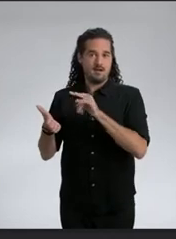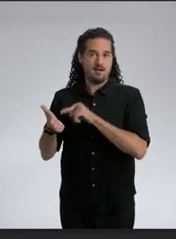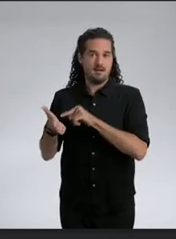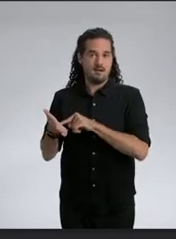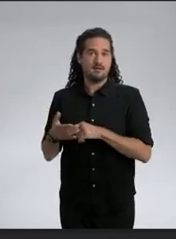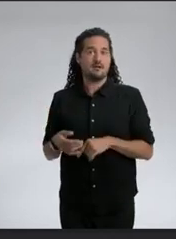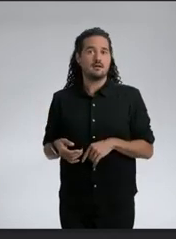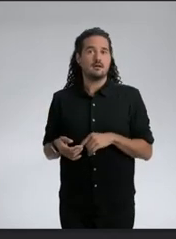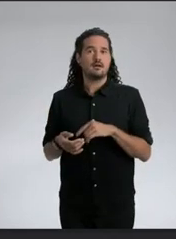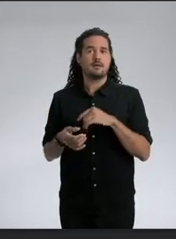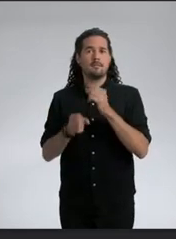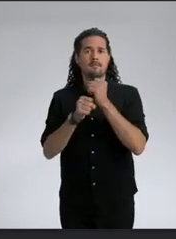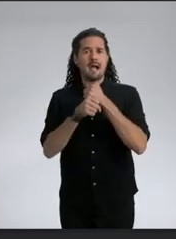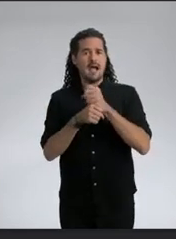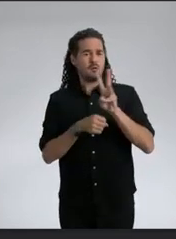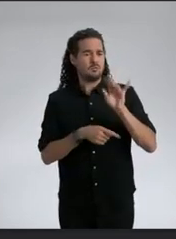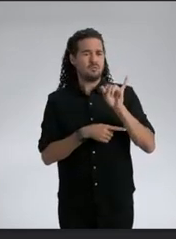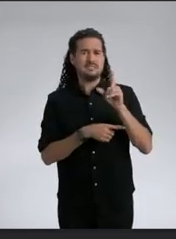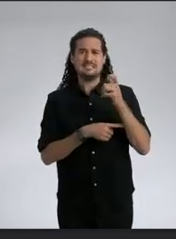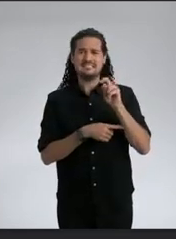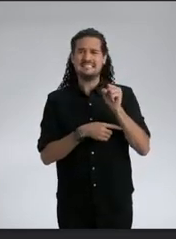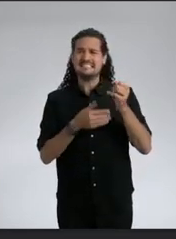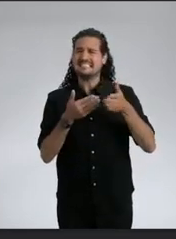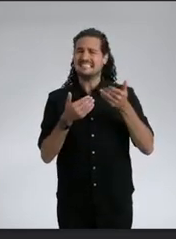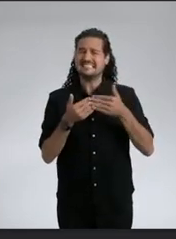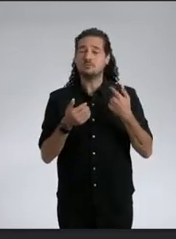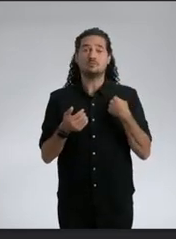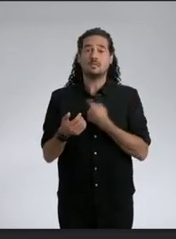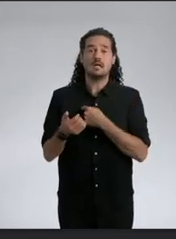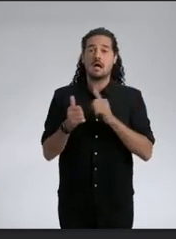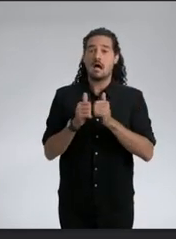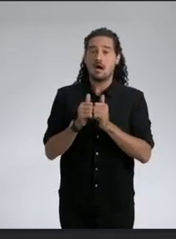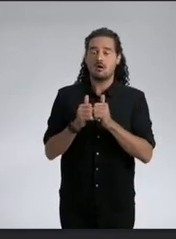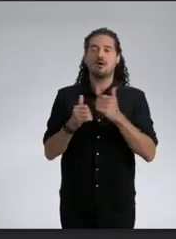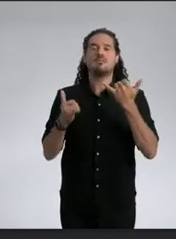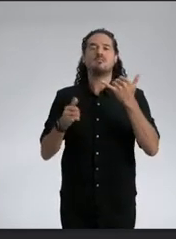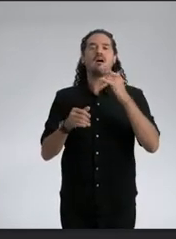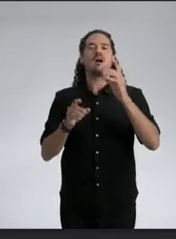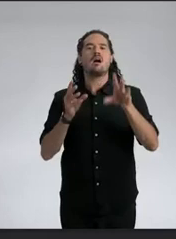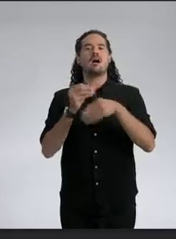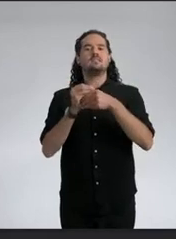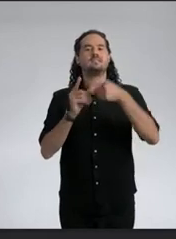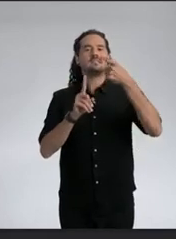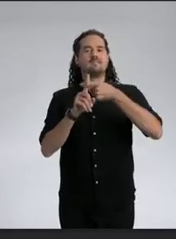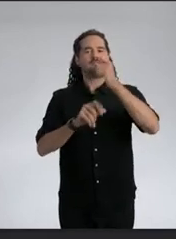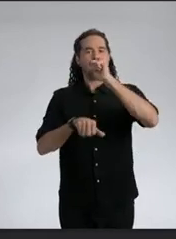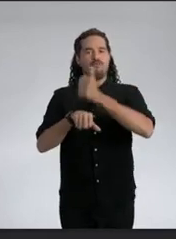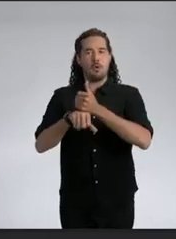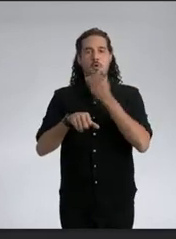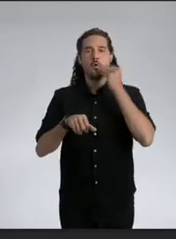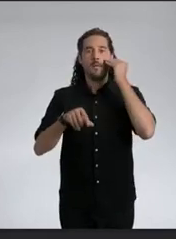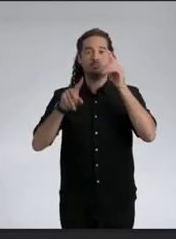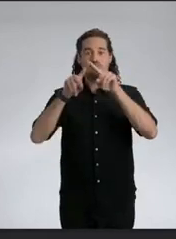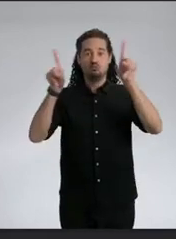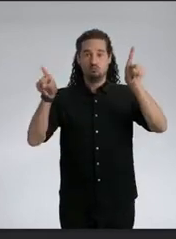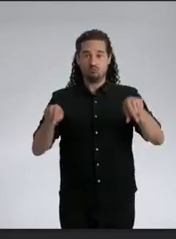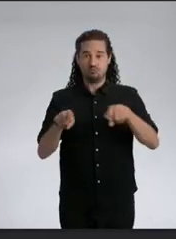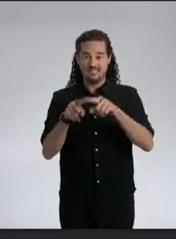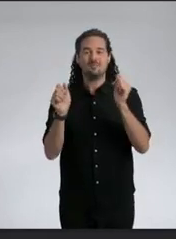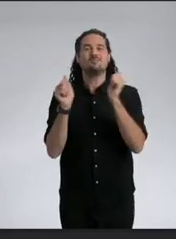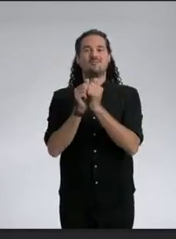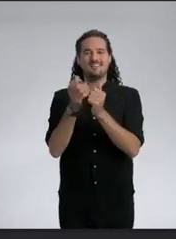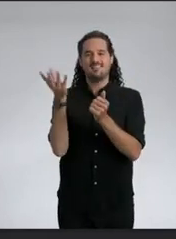even easier, we're adding new default home screen layouts with widgets on iPhone and